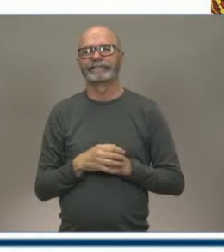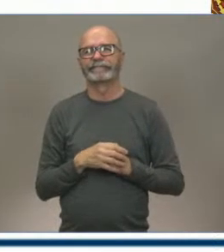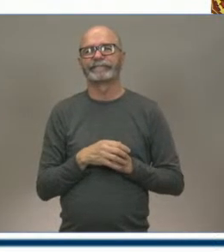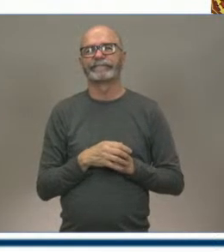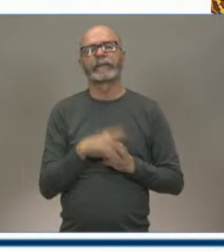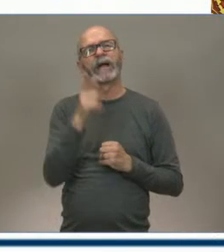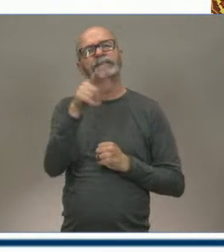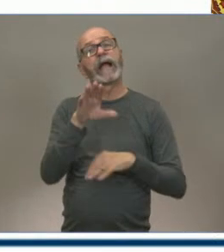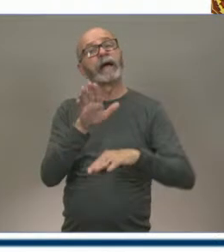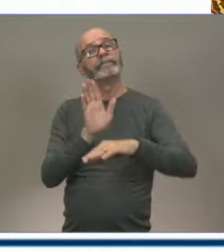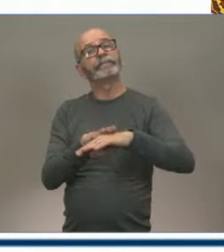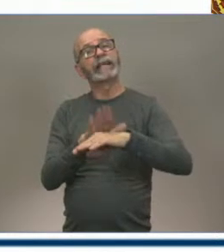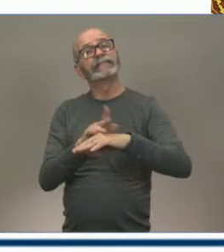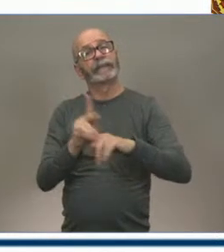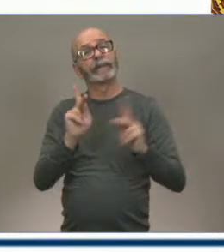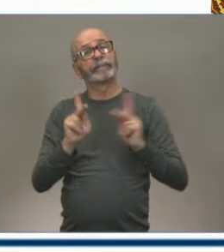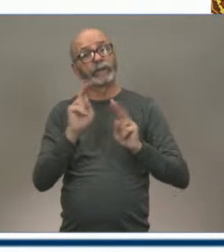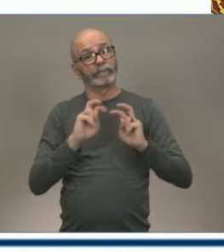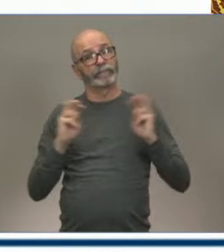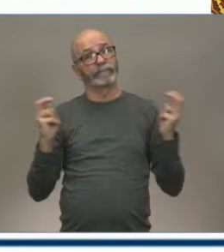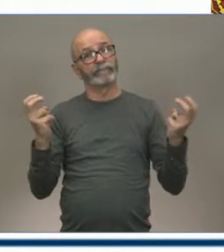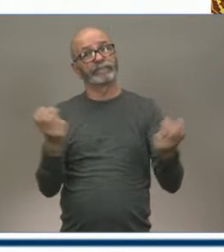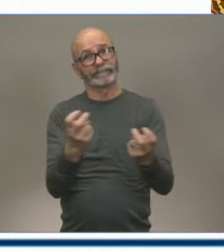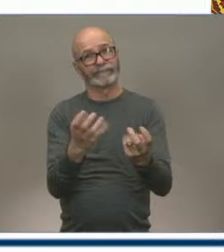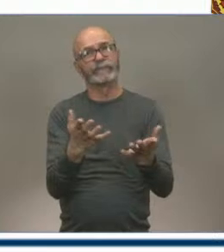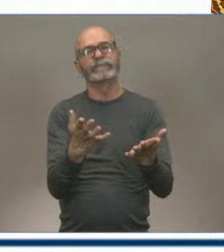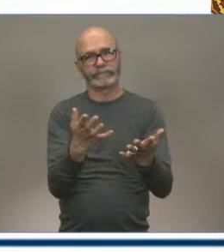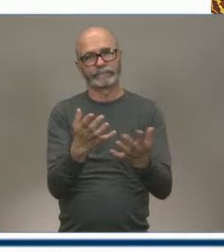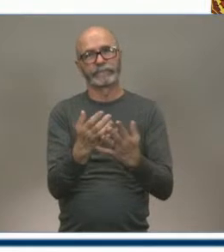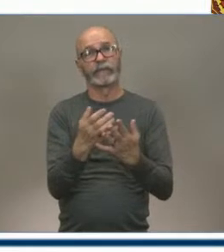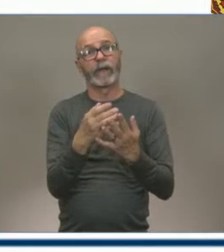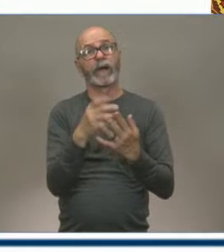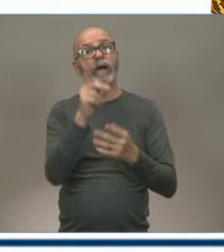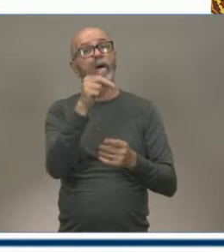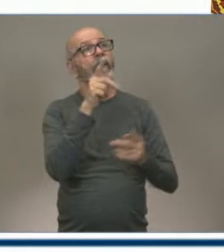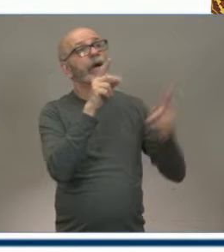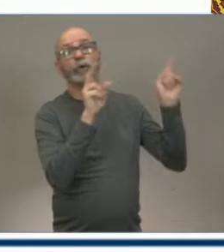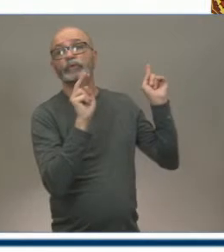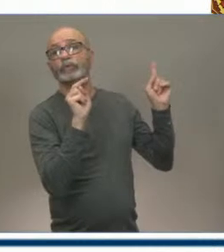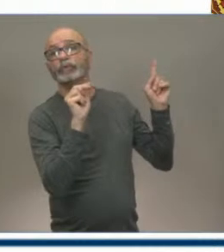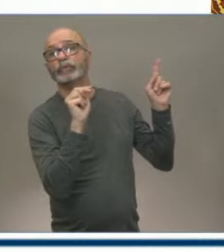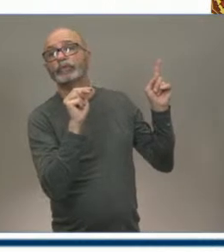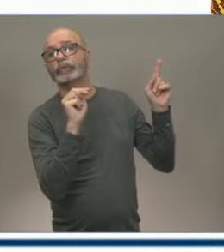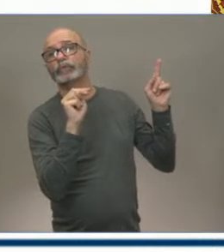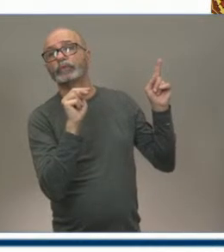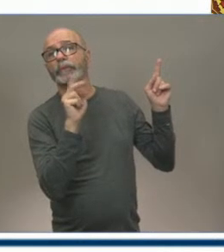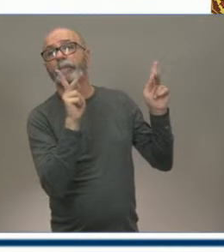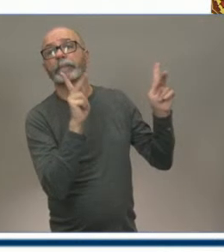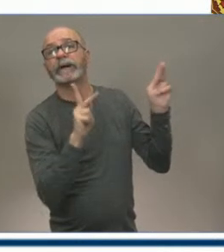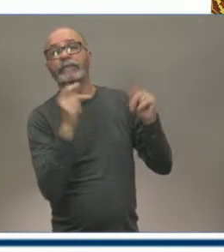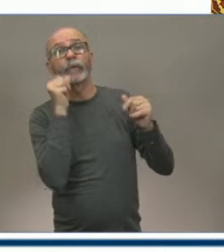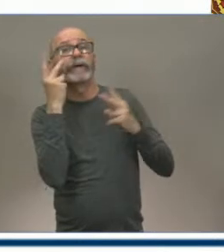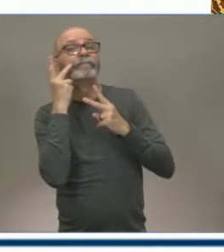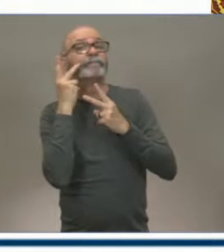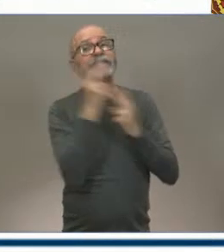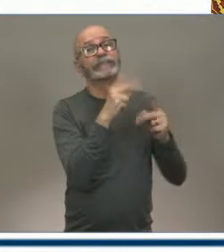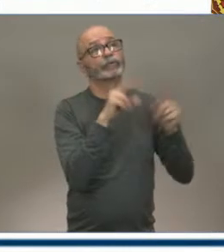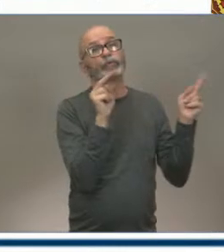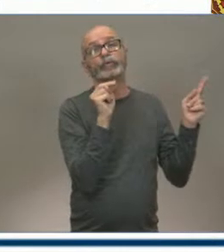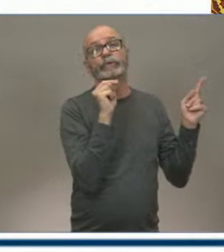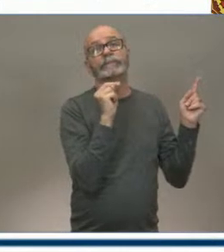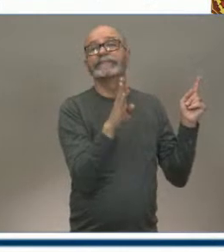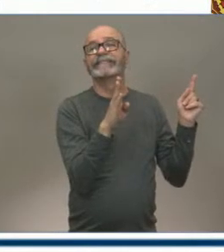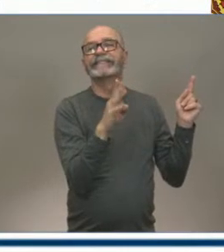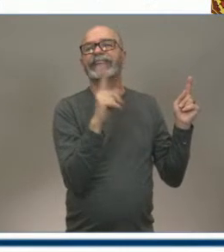currently be in New Brunswick, especially as public schools aren't back in until Monday. I'm sure there were people who traveled there for family